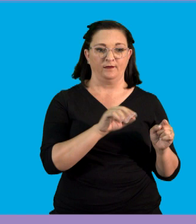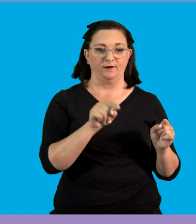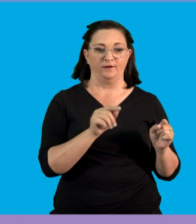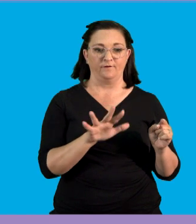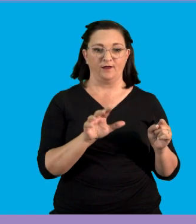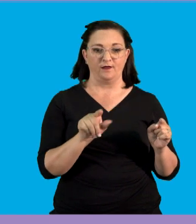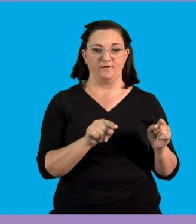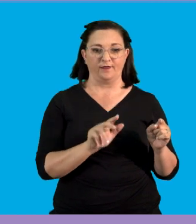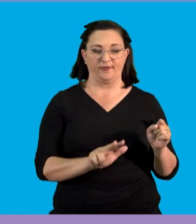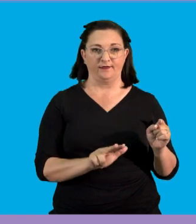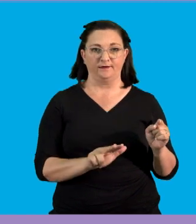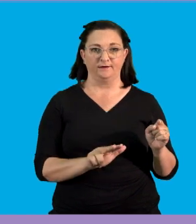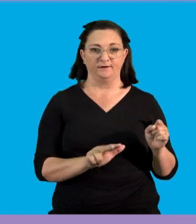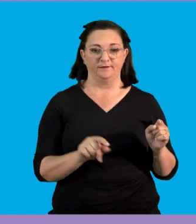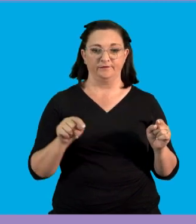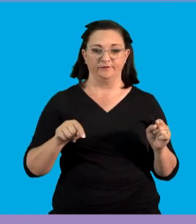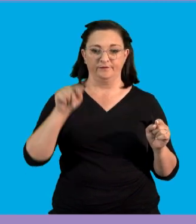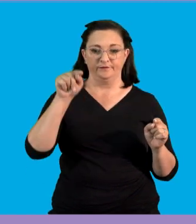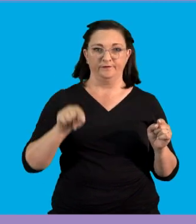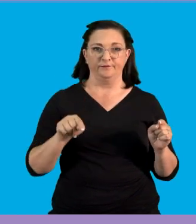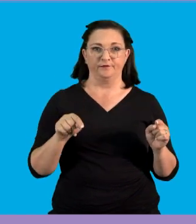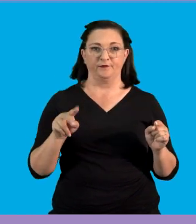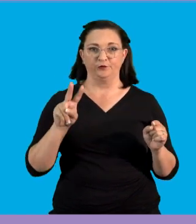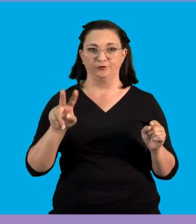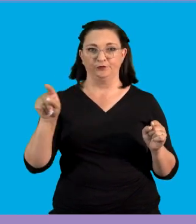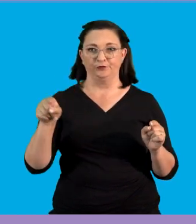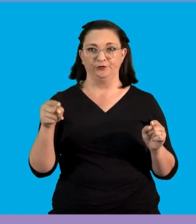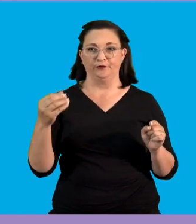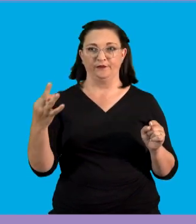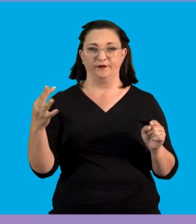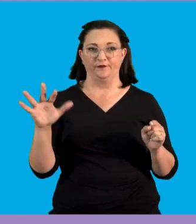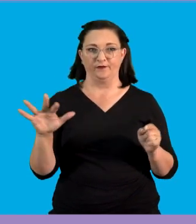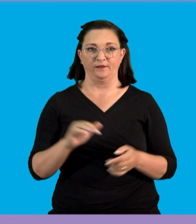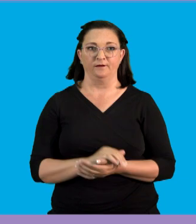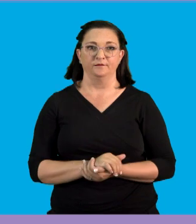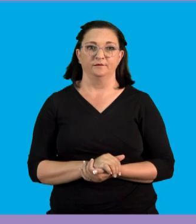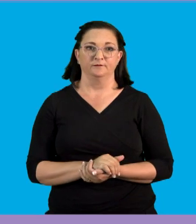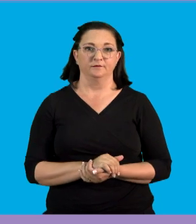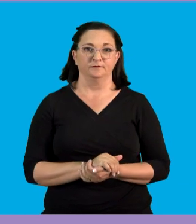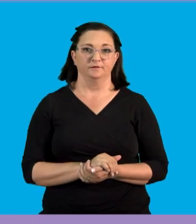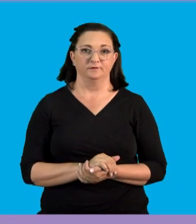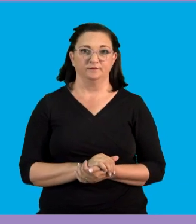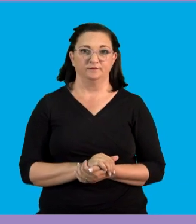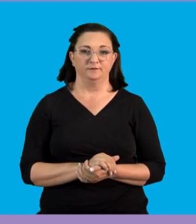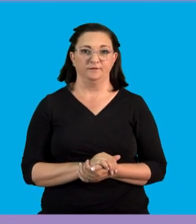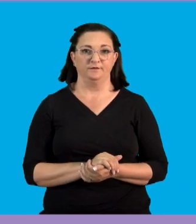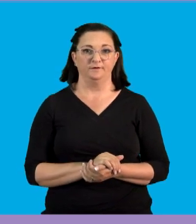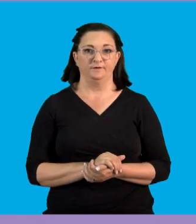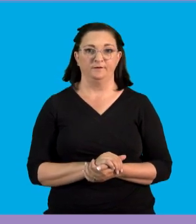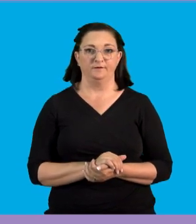5/8 and we have the width as 2 3/5. So we have a rectangle